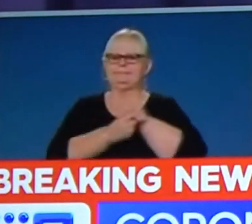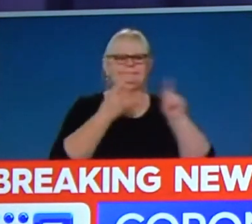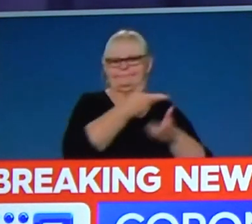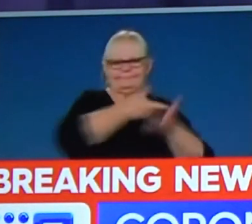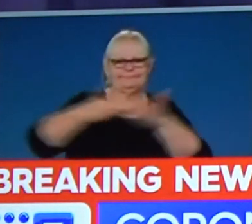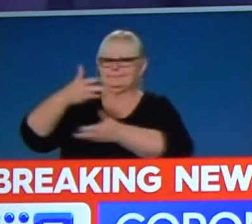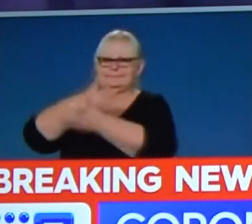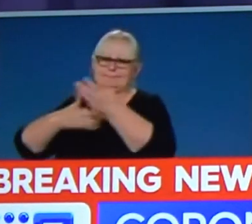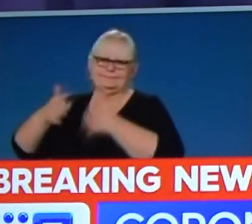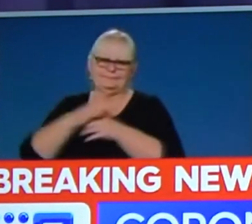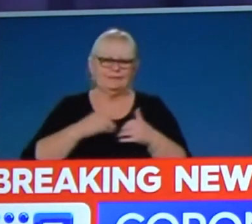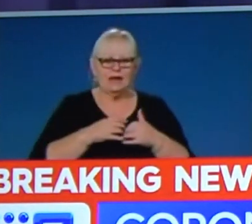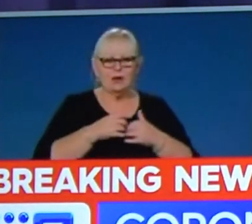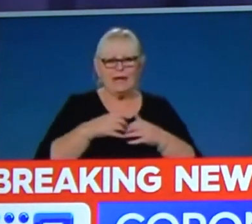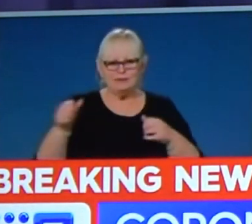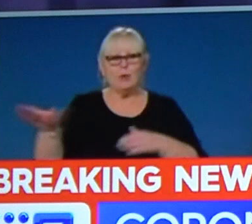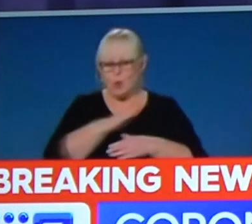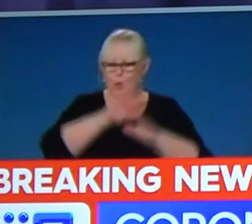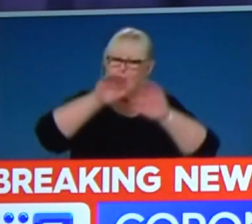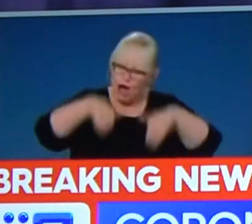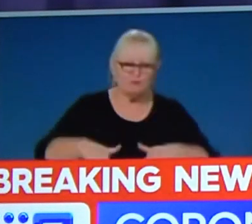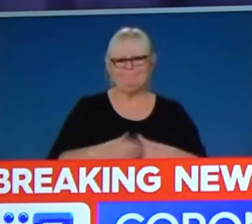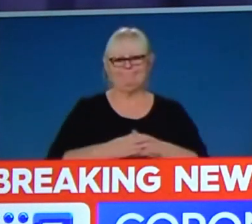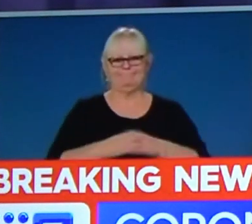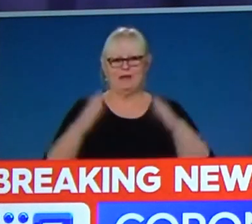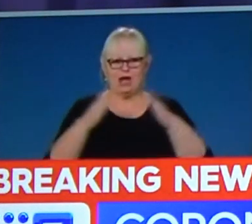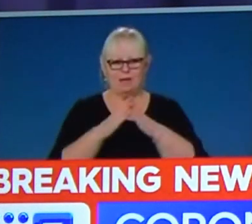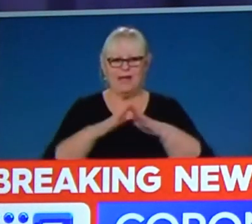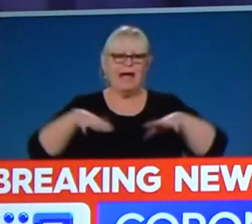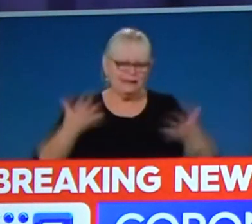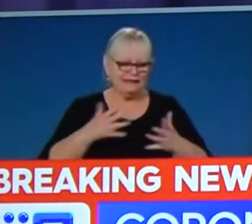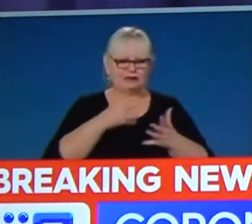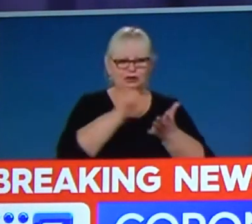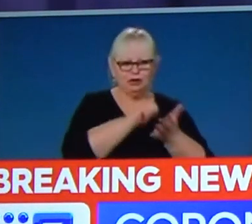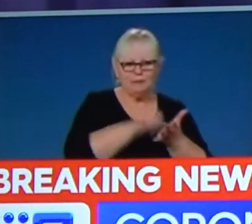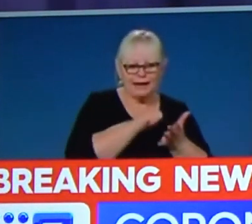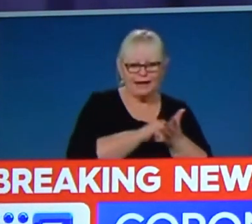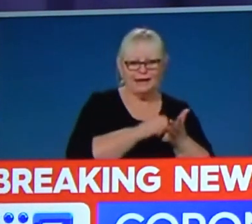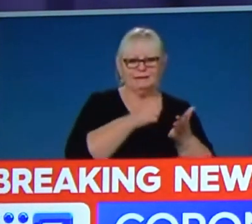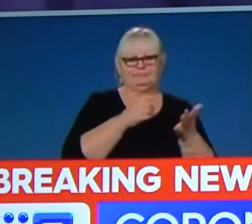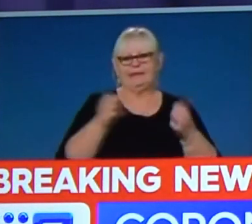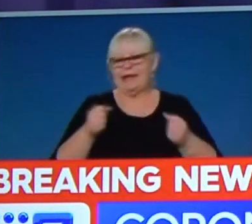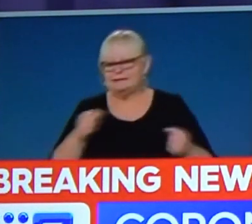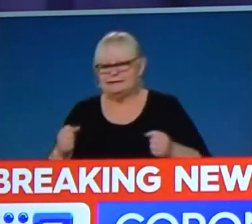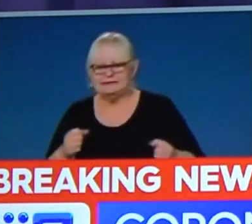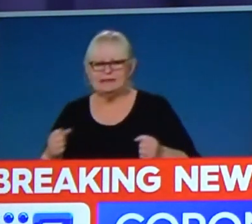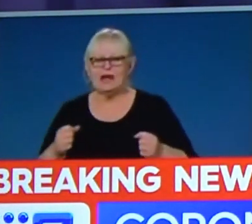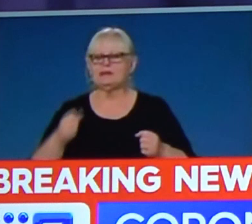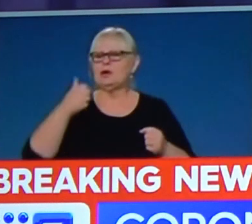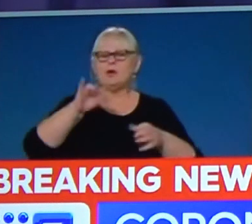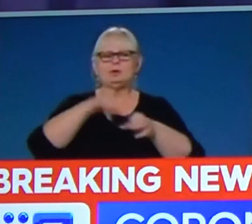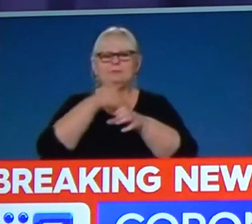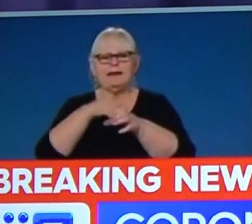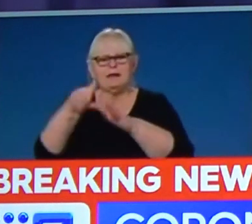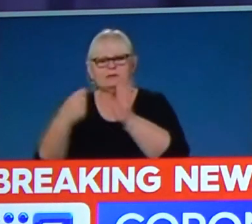simple. We need to all stay home unless we're going out to shop, to do personal exercise, to go to